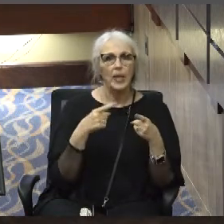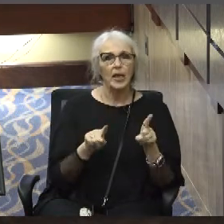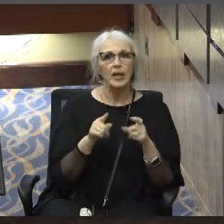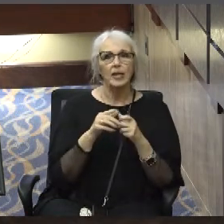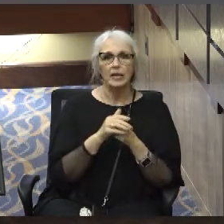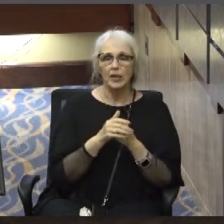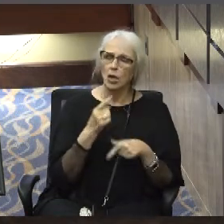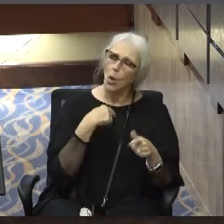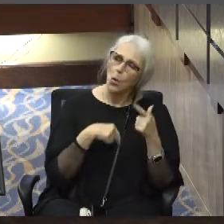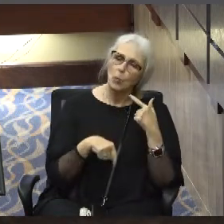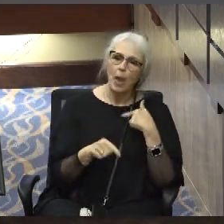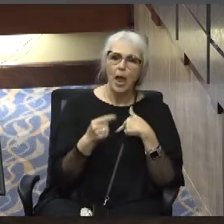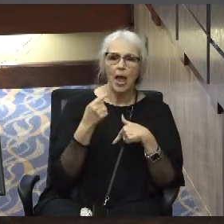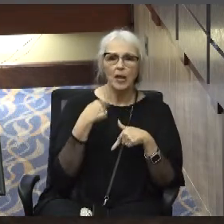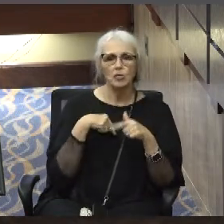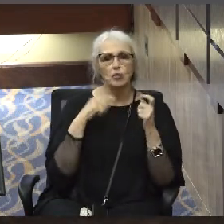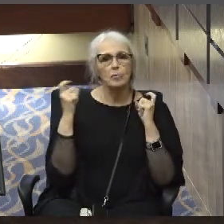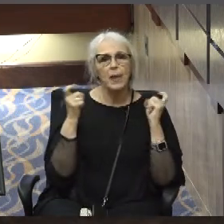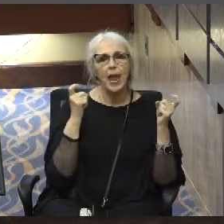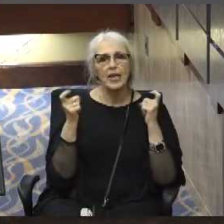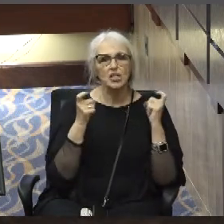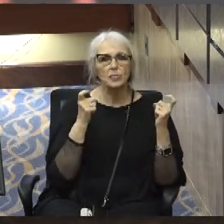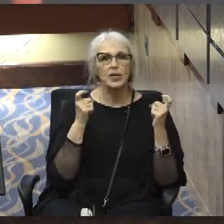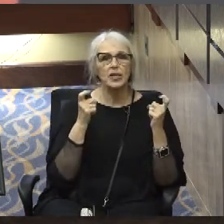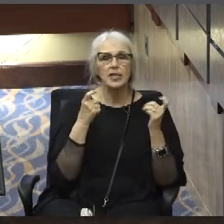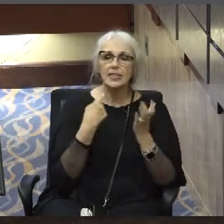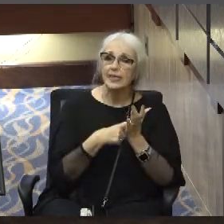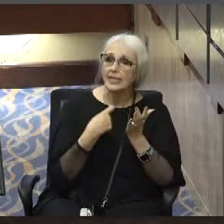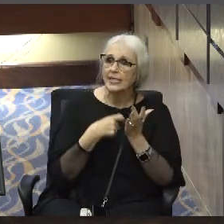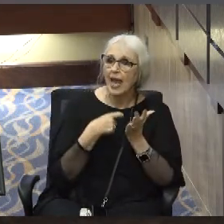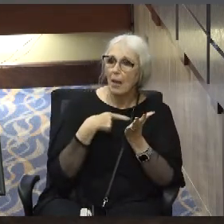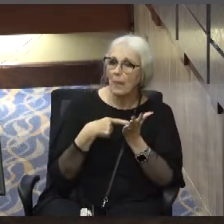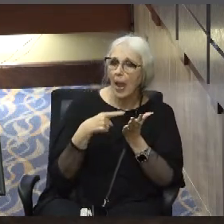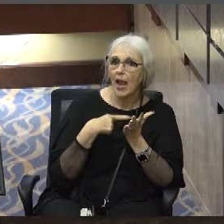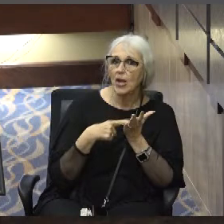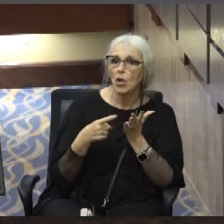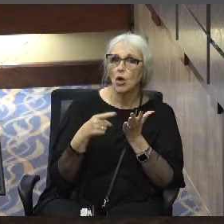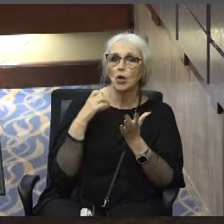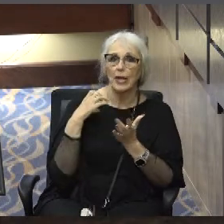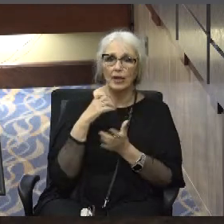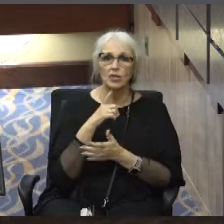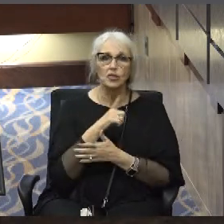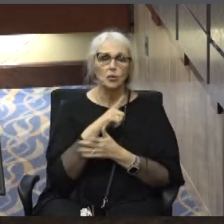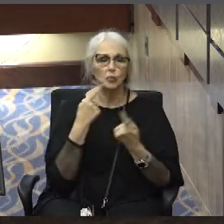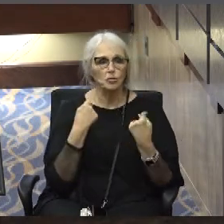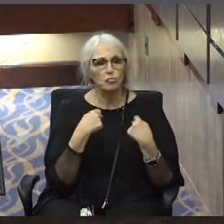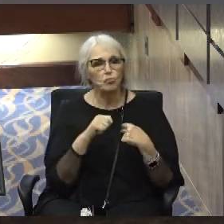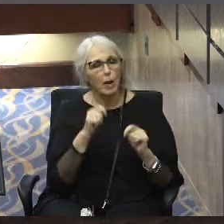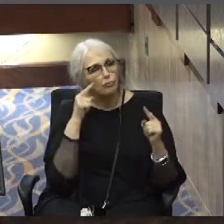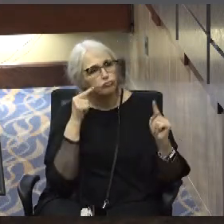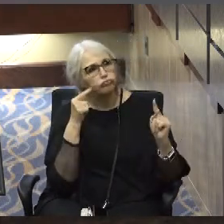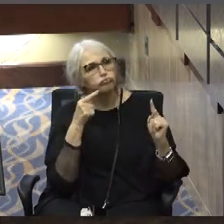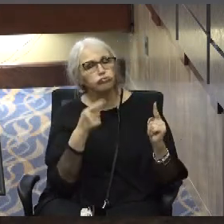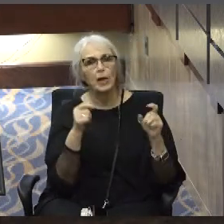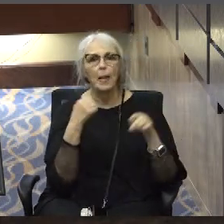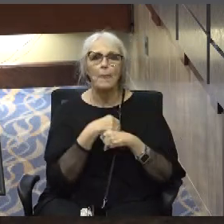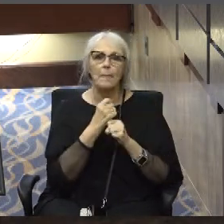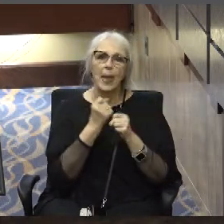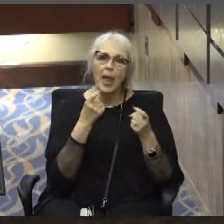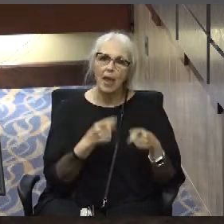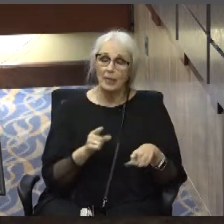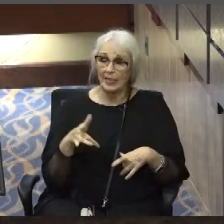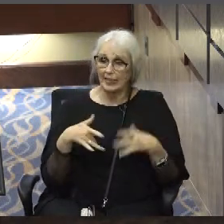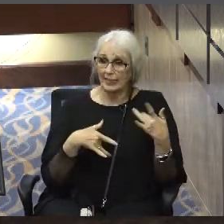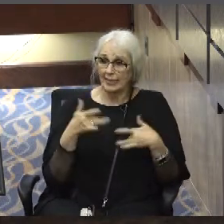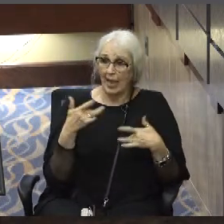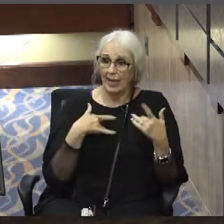the management, the taxpayers, and council. We're all trying to get this thing done, and it's an exciting time to be